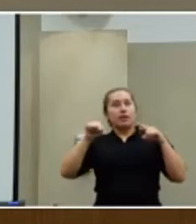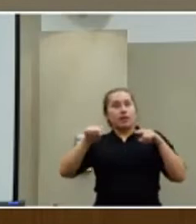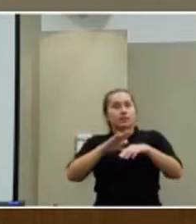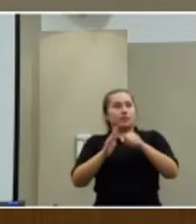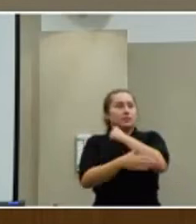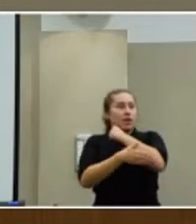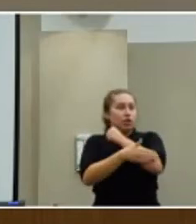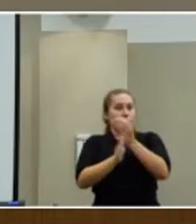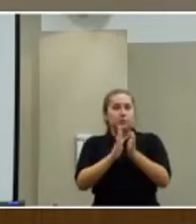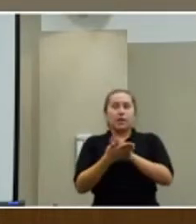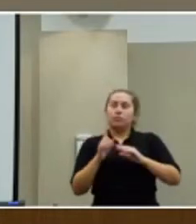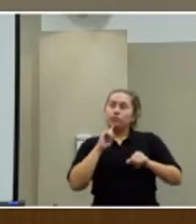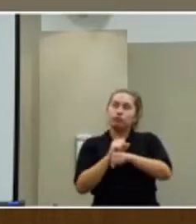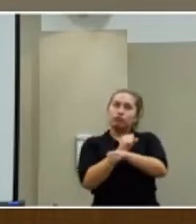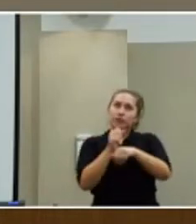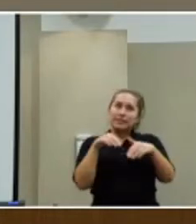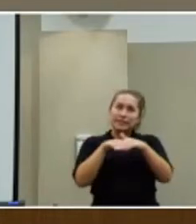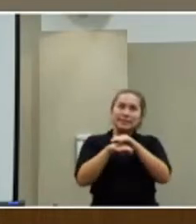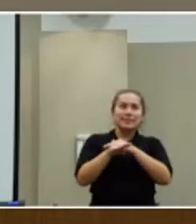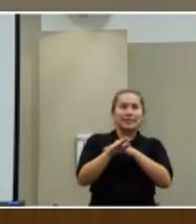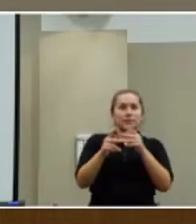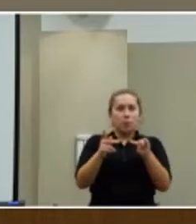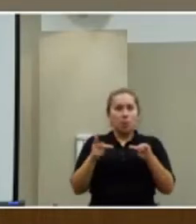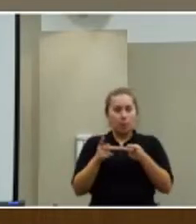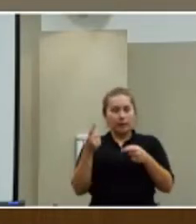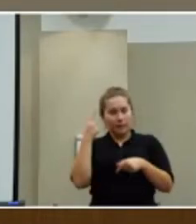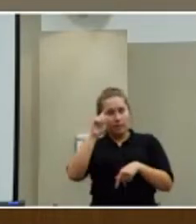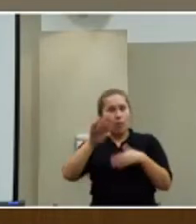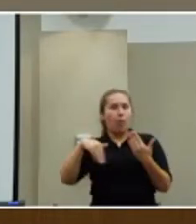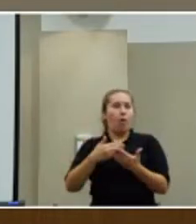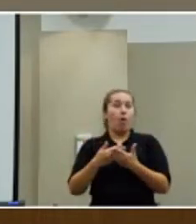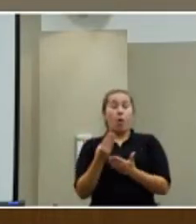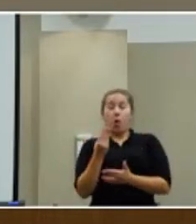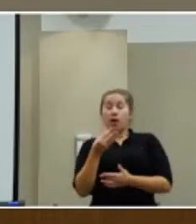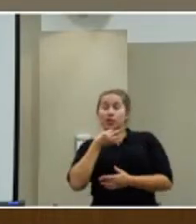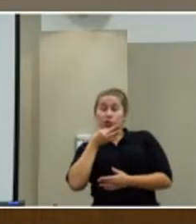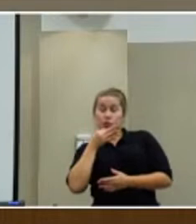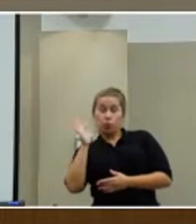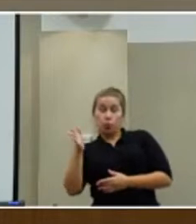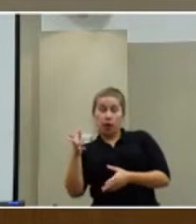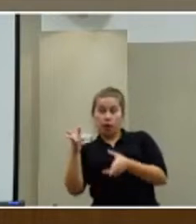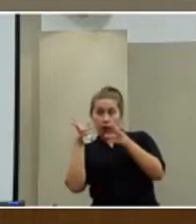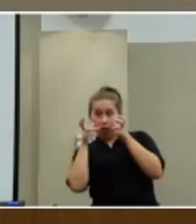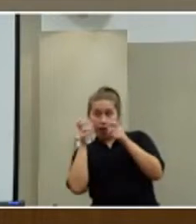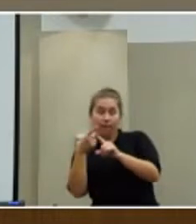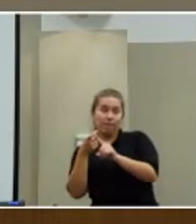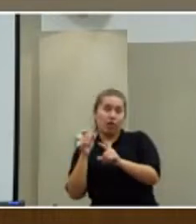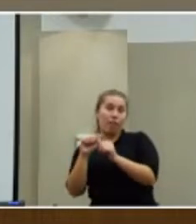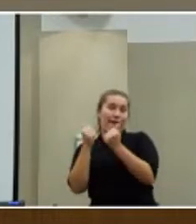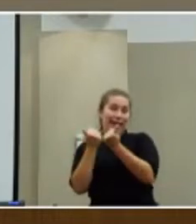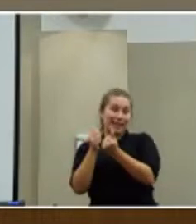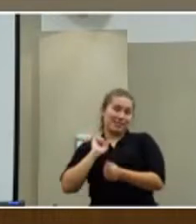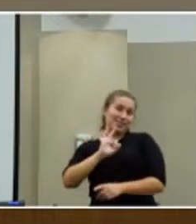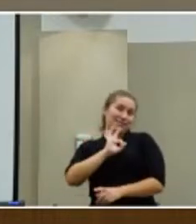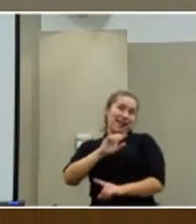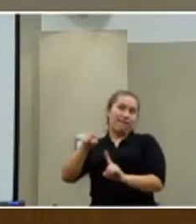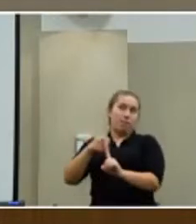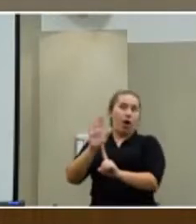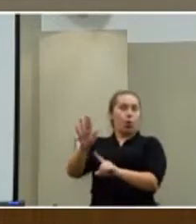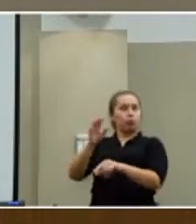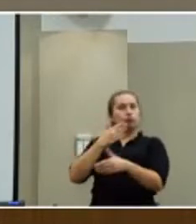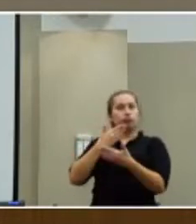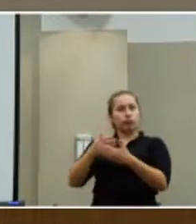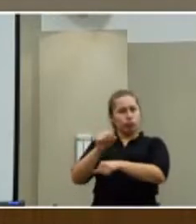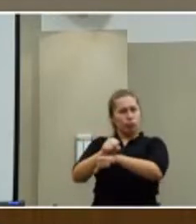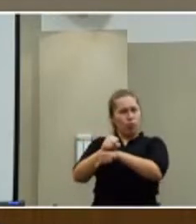for all. In a few minutes, we're going to hear from our agency staff on the good work that is being done to further